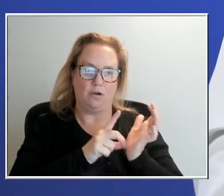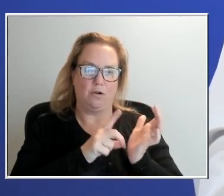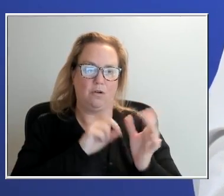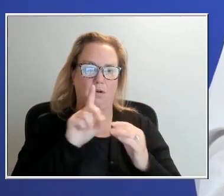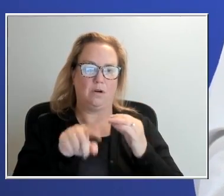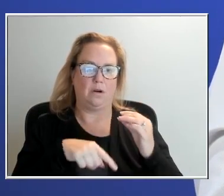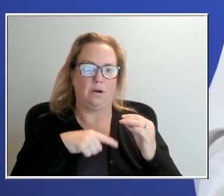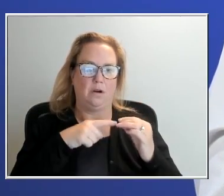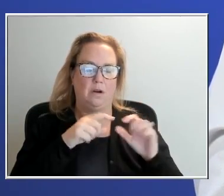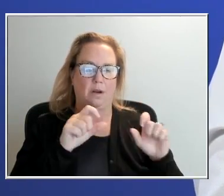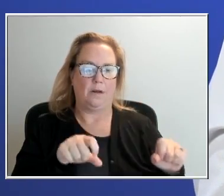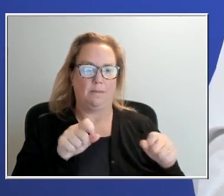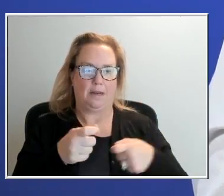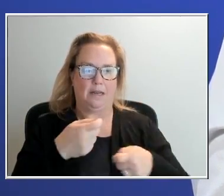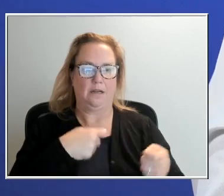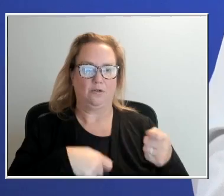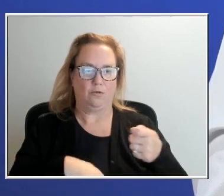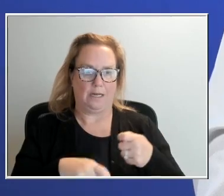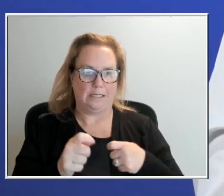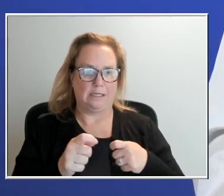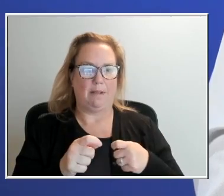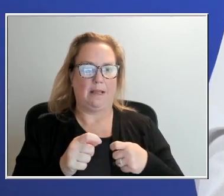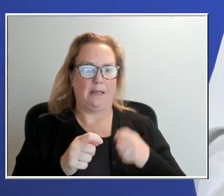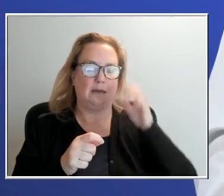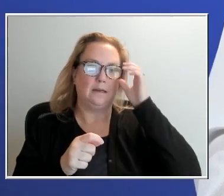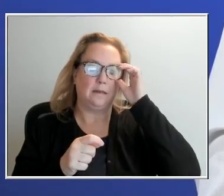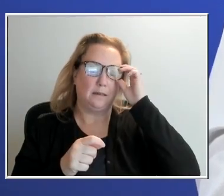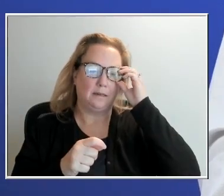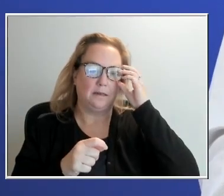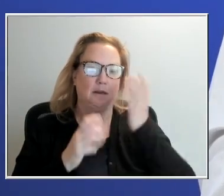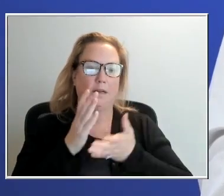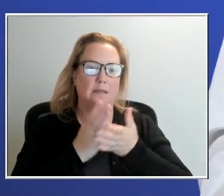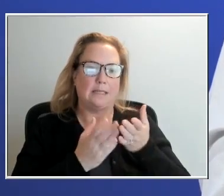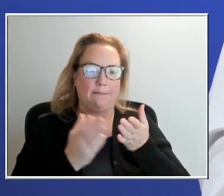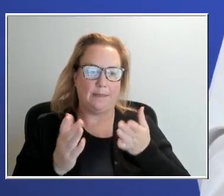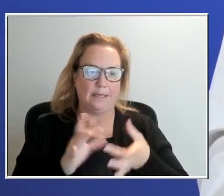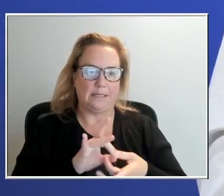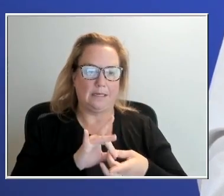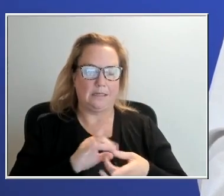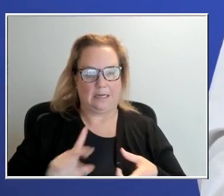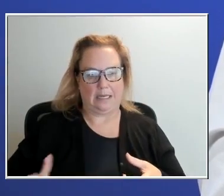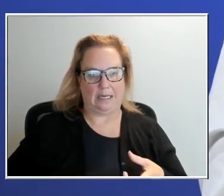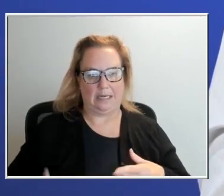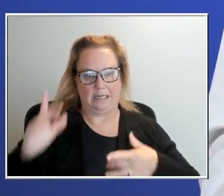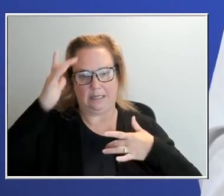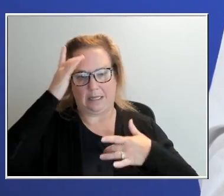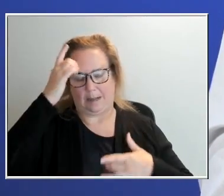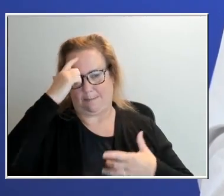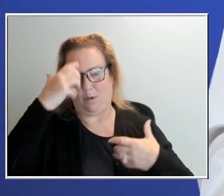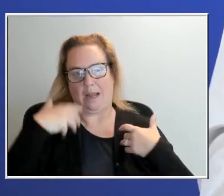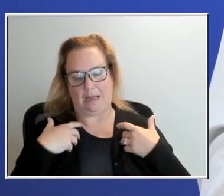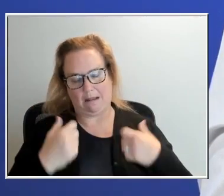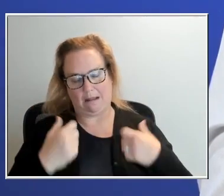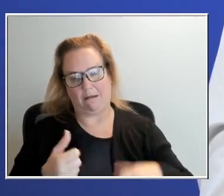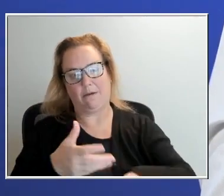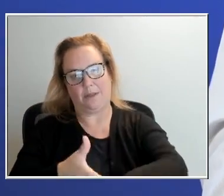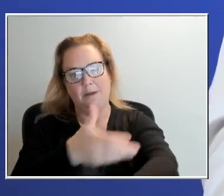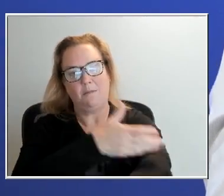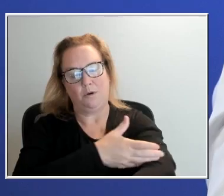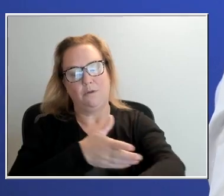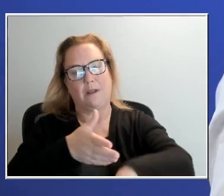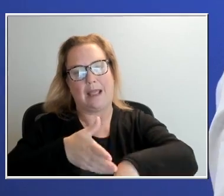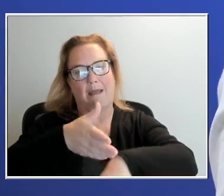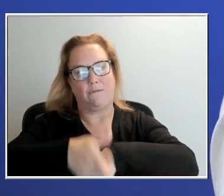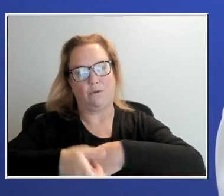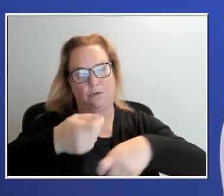potentially getting a transplant. Some things which are associated with kidney disease, like brain health, do improve after transplant.